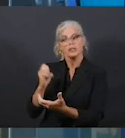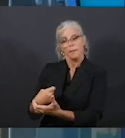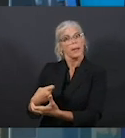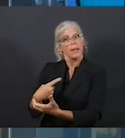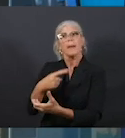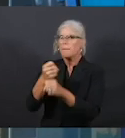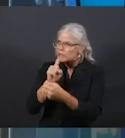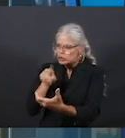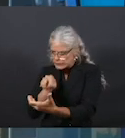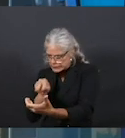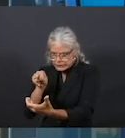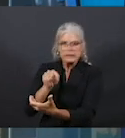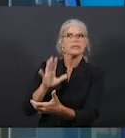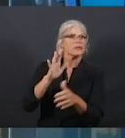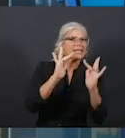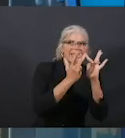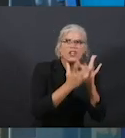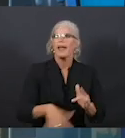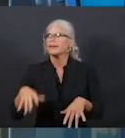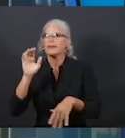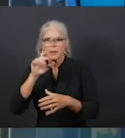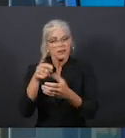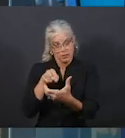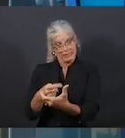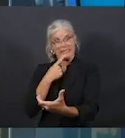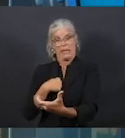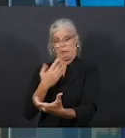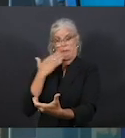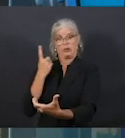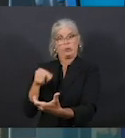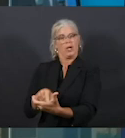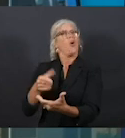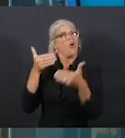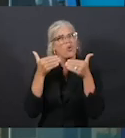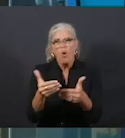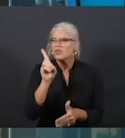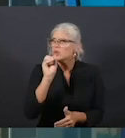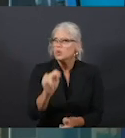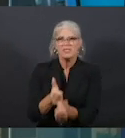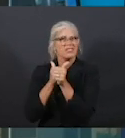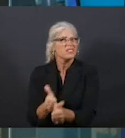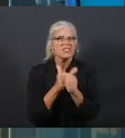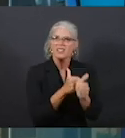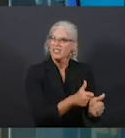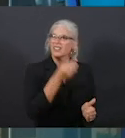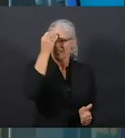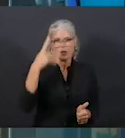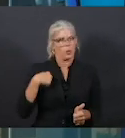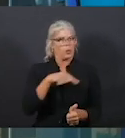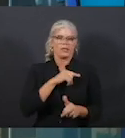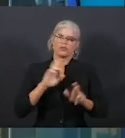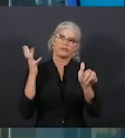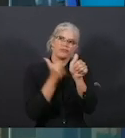them. Your local emergency management officials will have the best information that's relevant